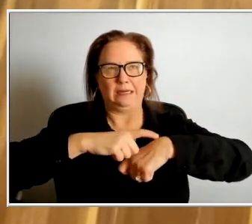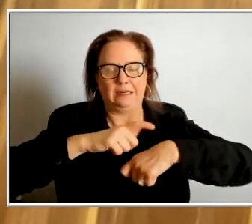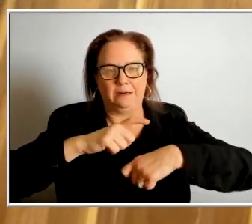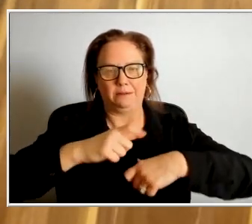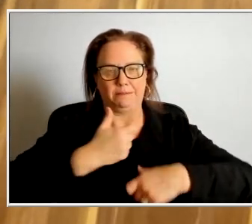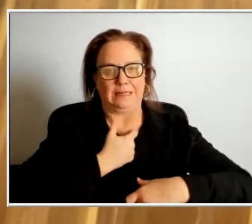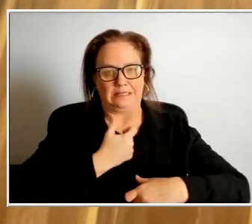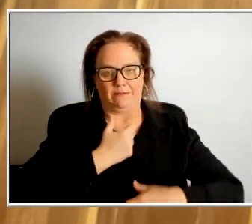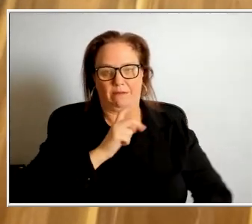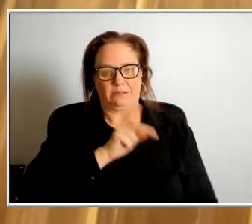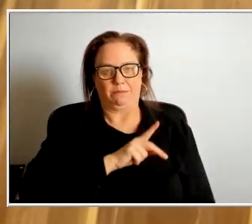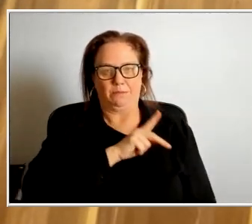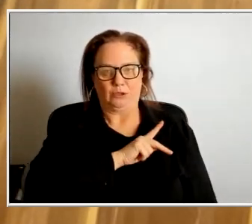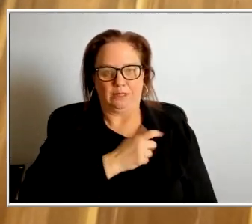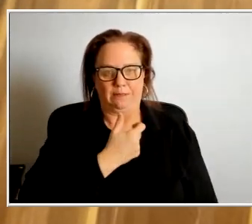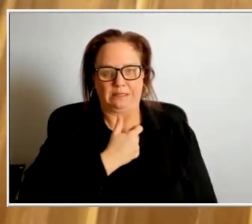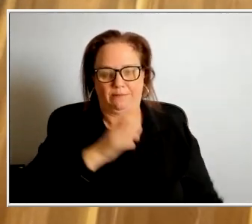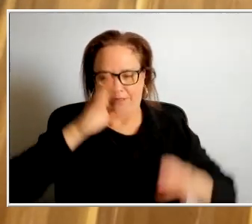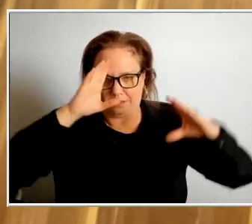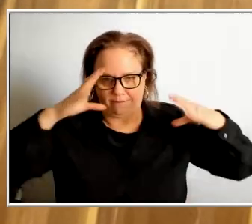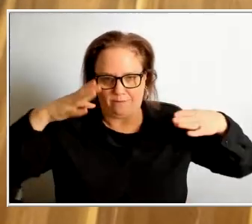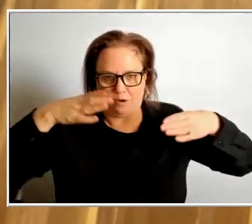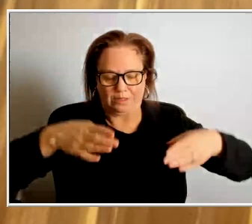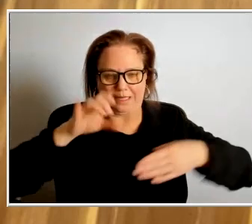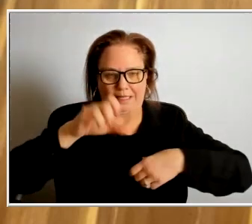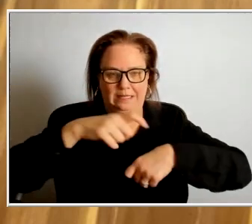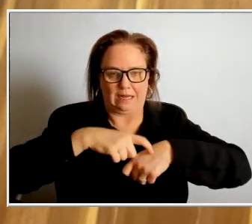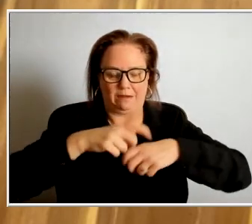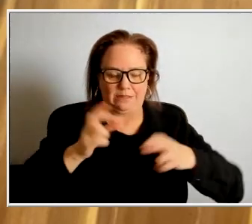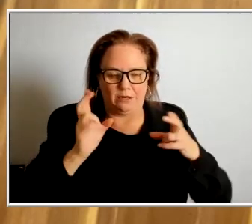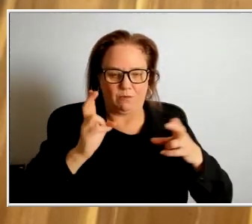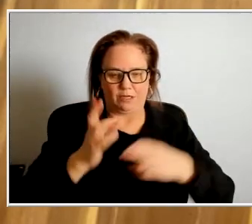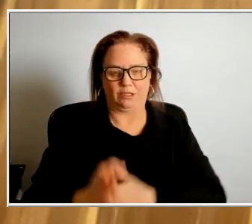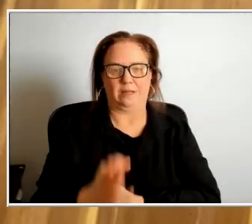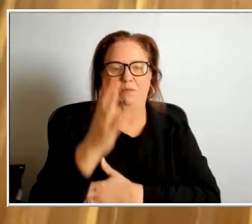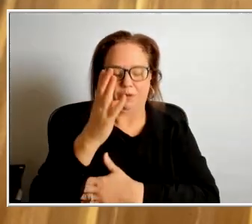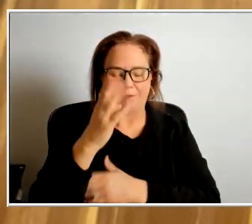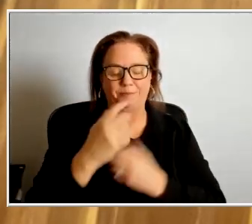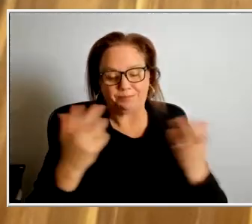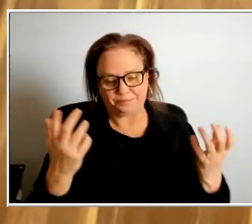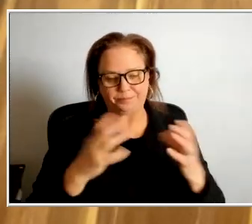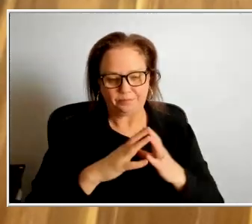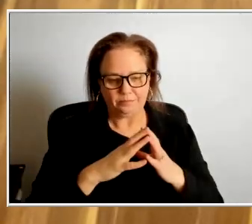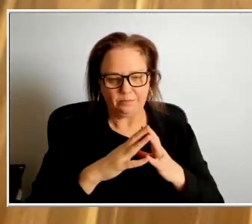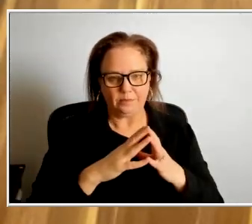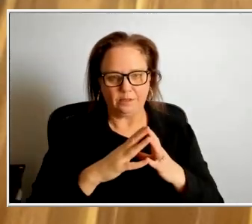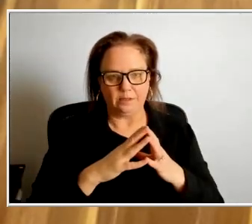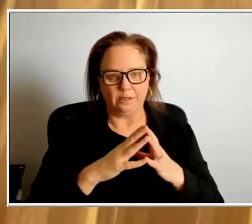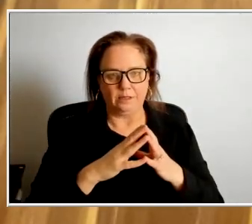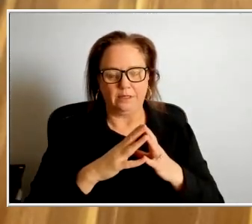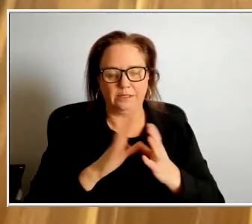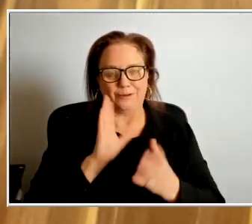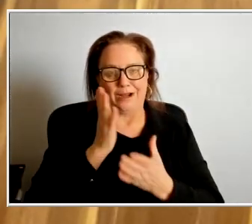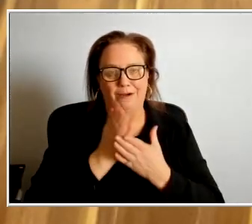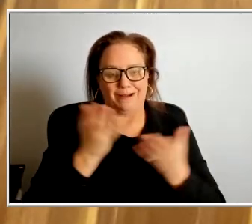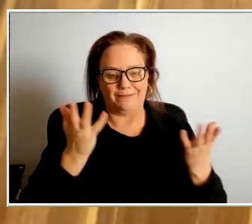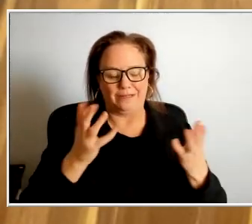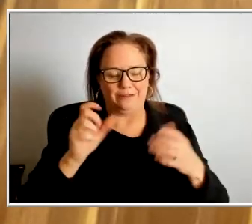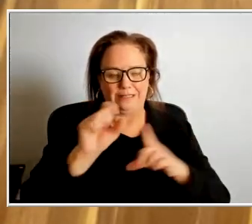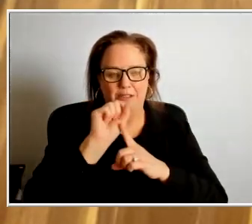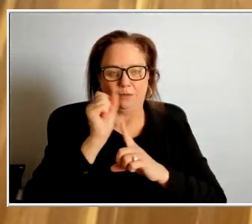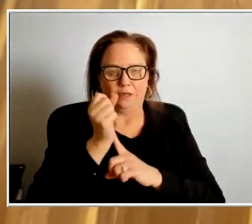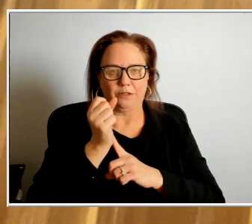I personally wasn't as focused on it. I was in a rush that morning, and it ended me up here. And so